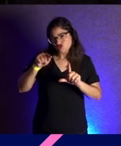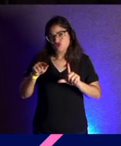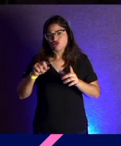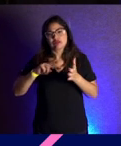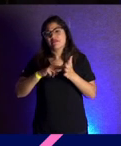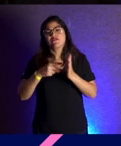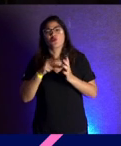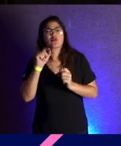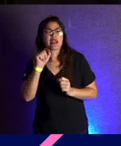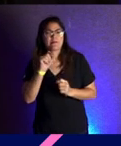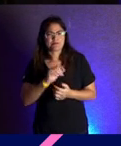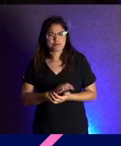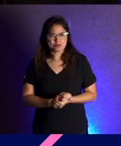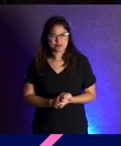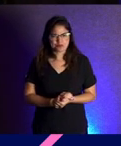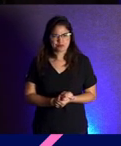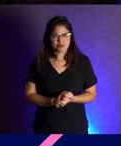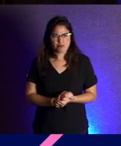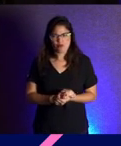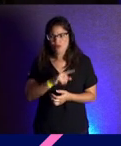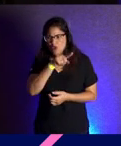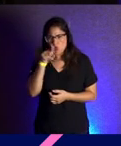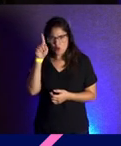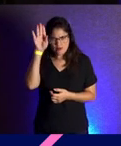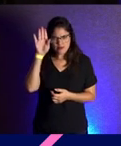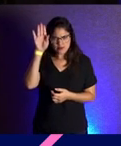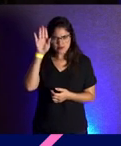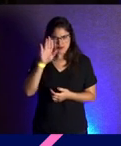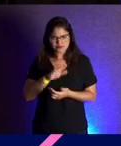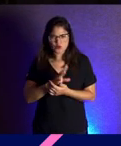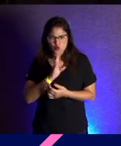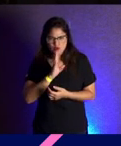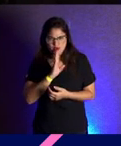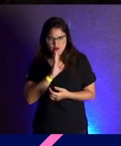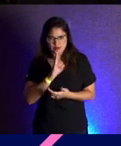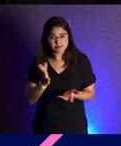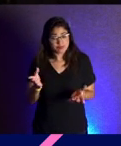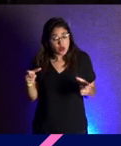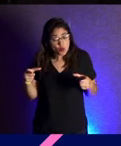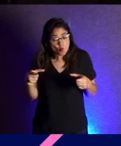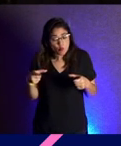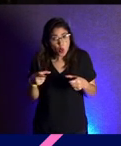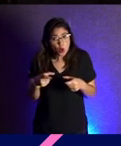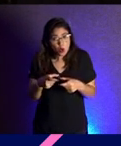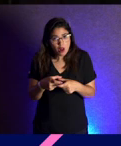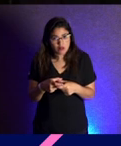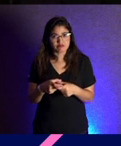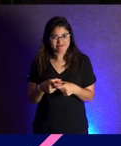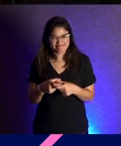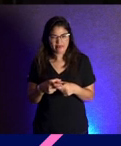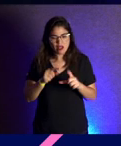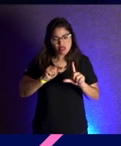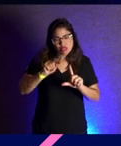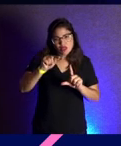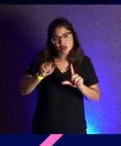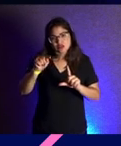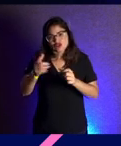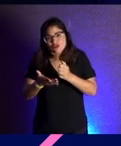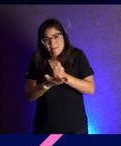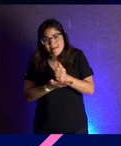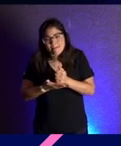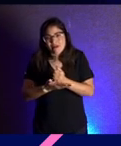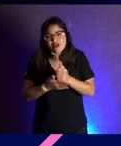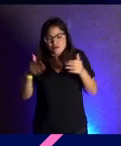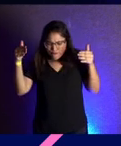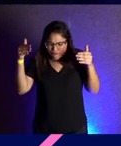Quite a few, but still a minority of the Bayesian statistics, our focus is not to trace a single number, but rather